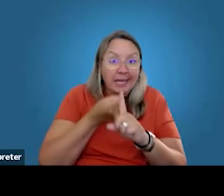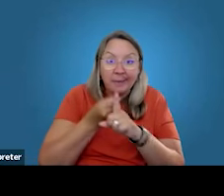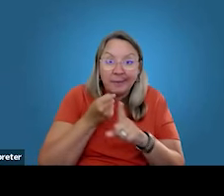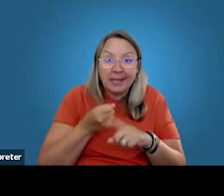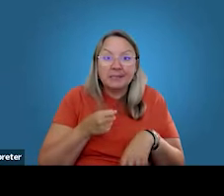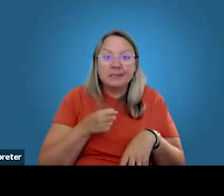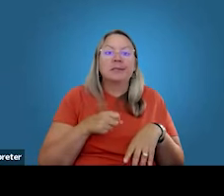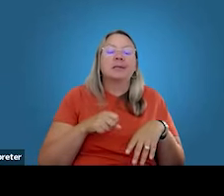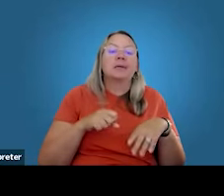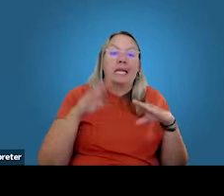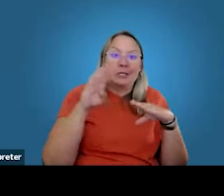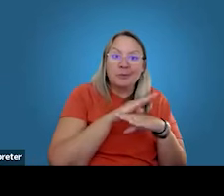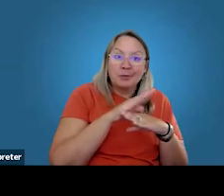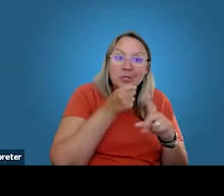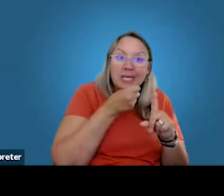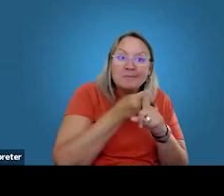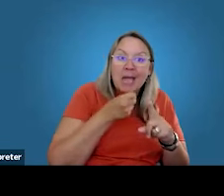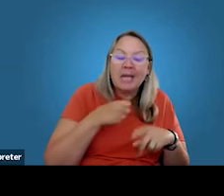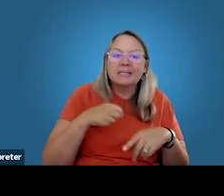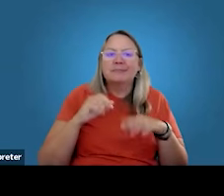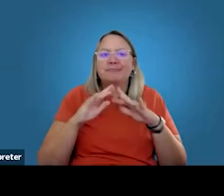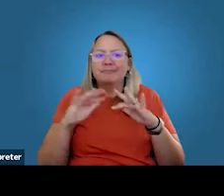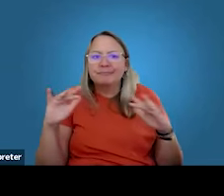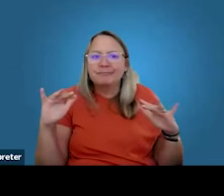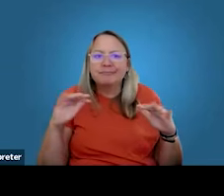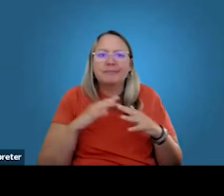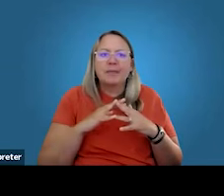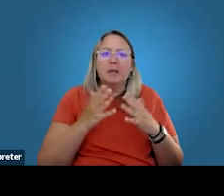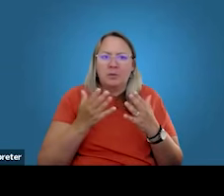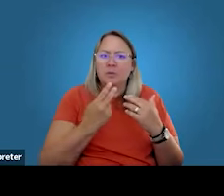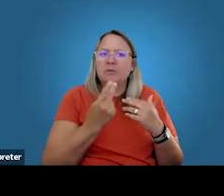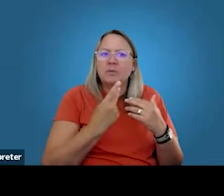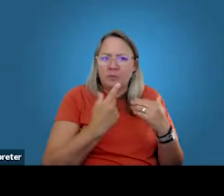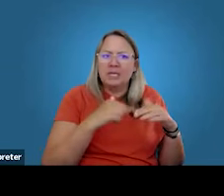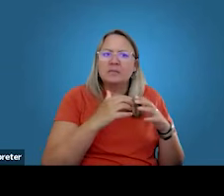show commercial impact from storytelling and things like that. Happy to have a separate chat with you in more detail about that if useful.